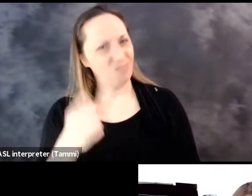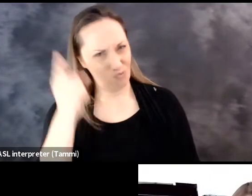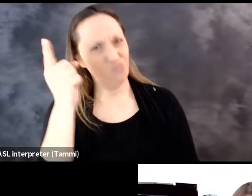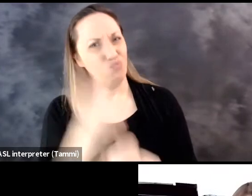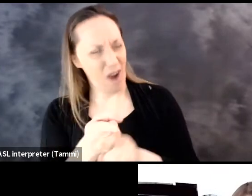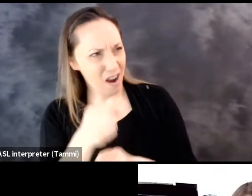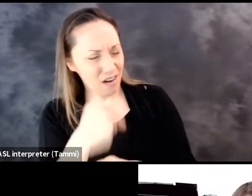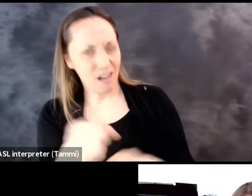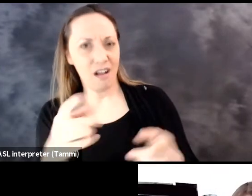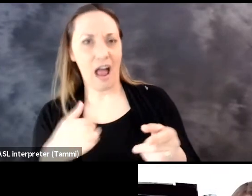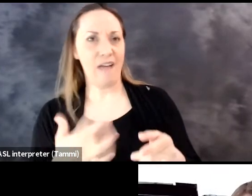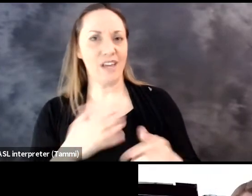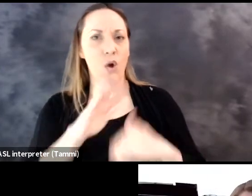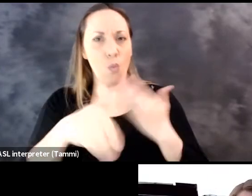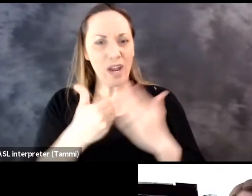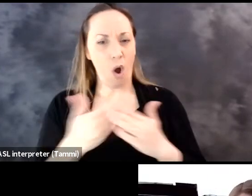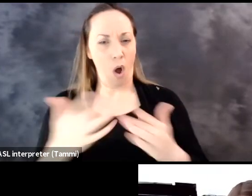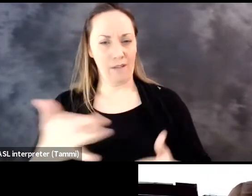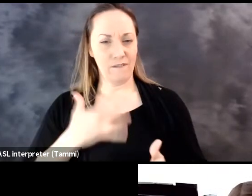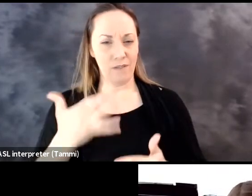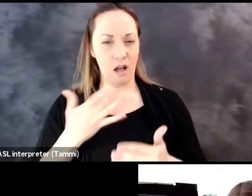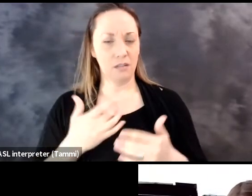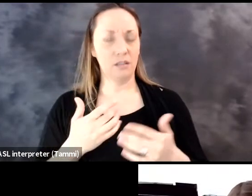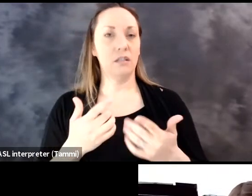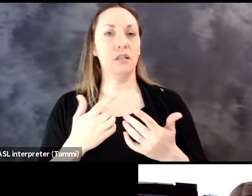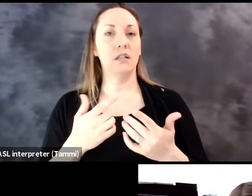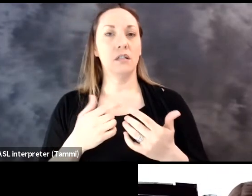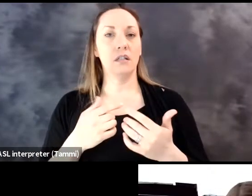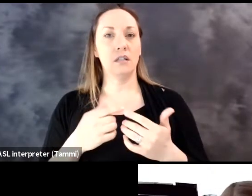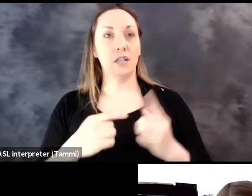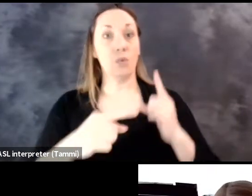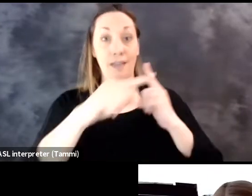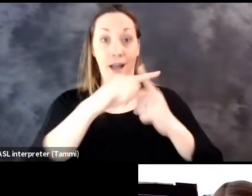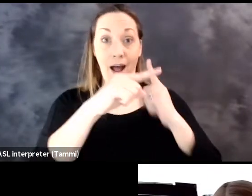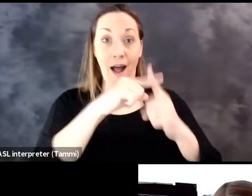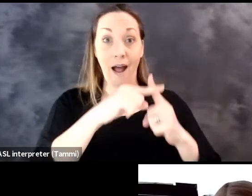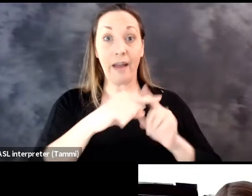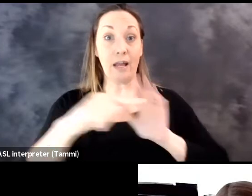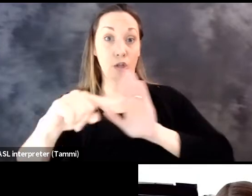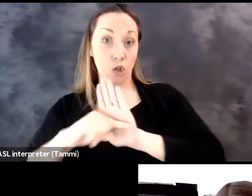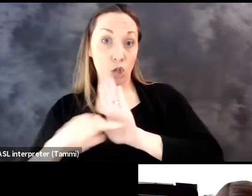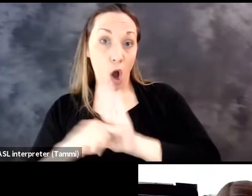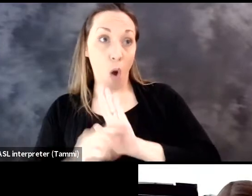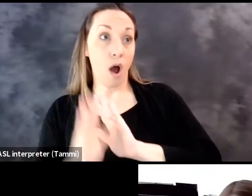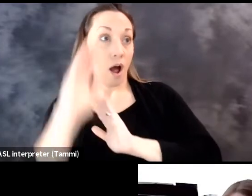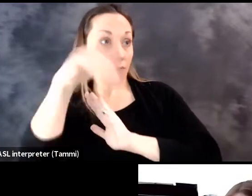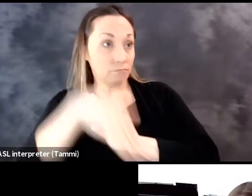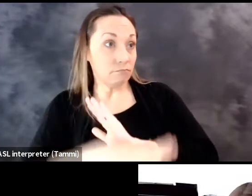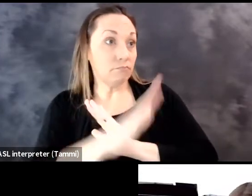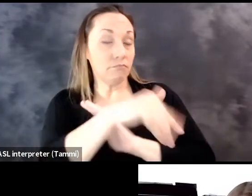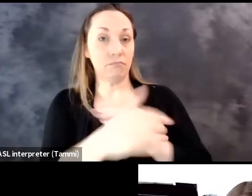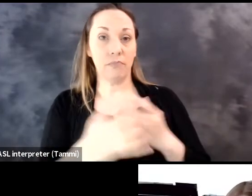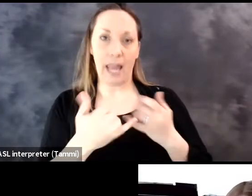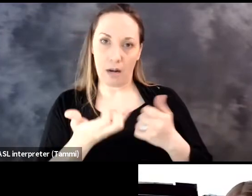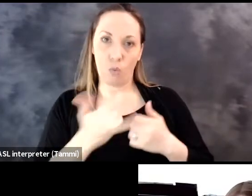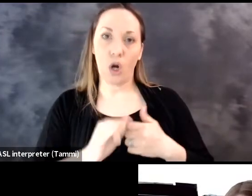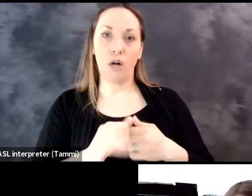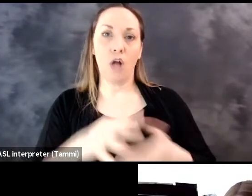that's what all of us felt. There was the high, there was the low, and I think we're all learning to cope with it. as we go